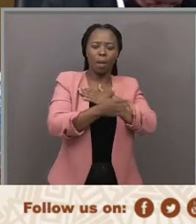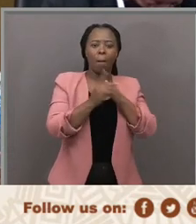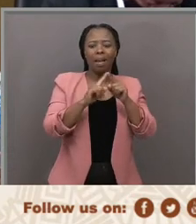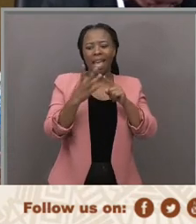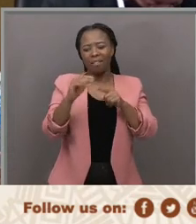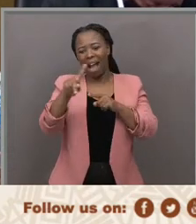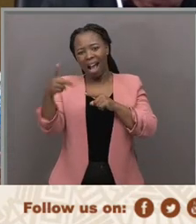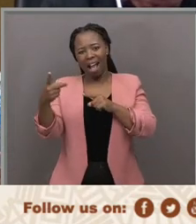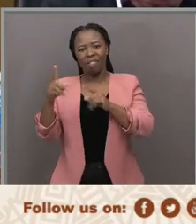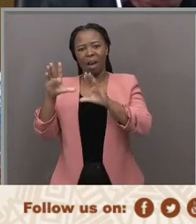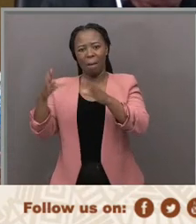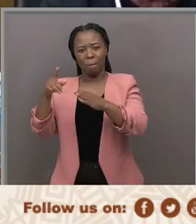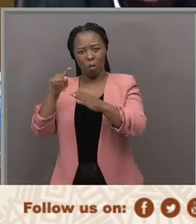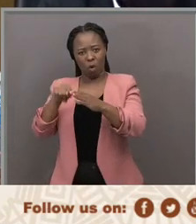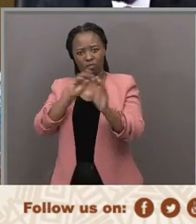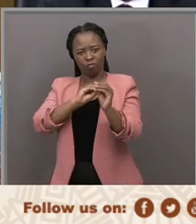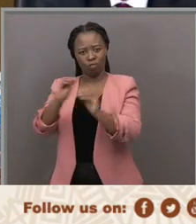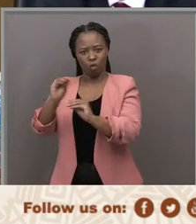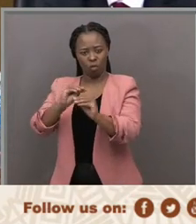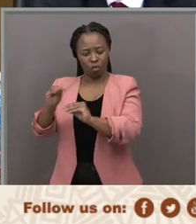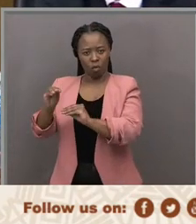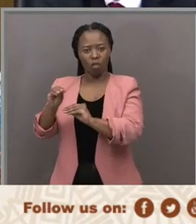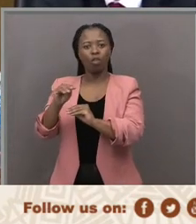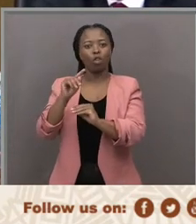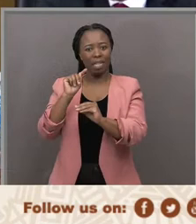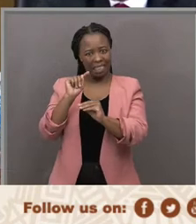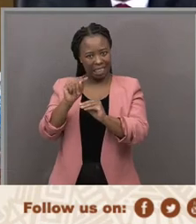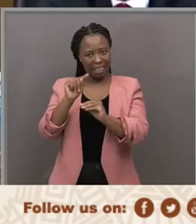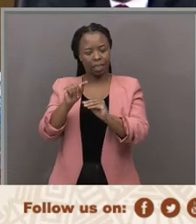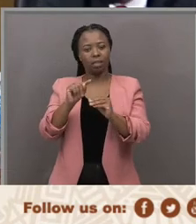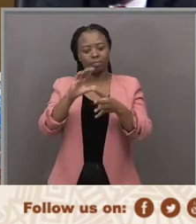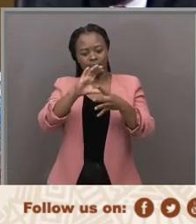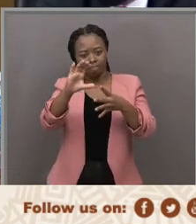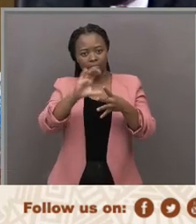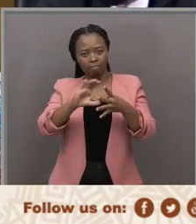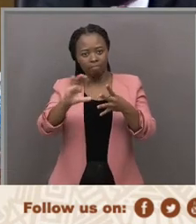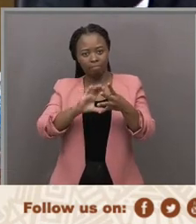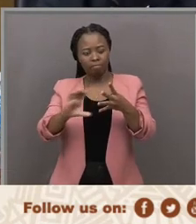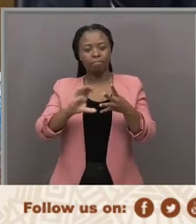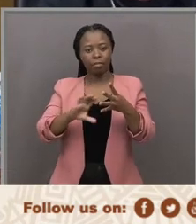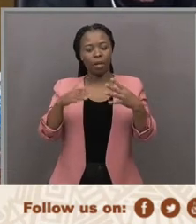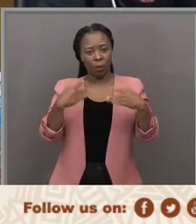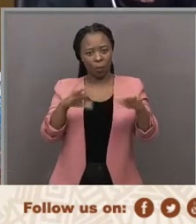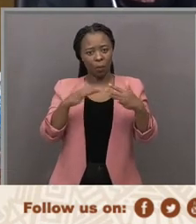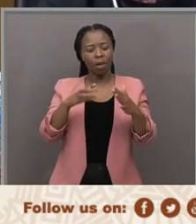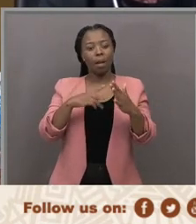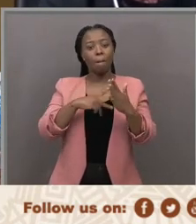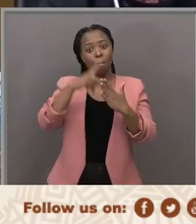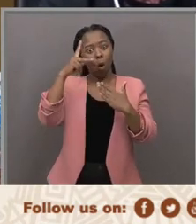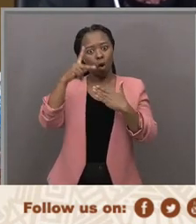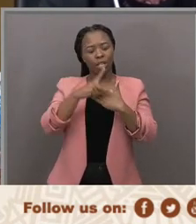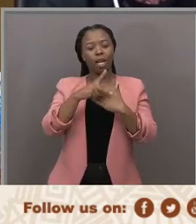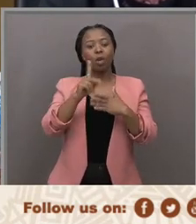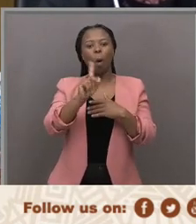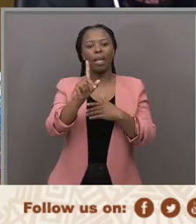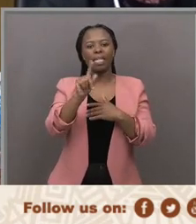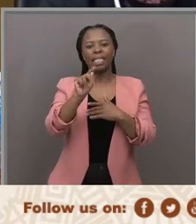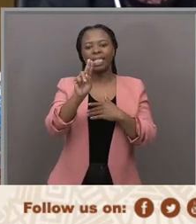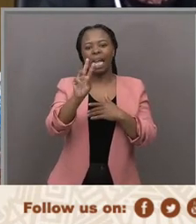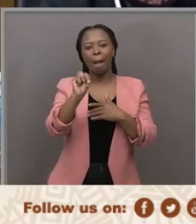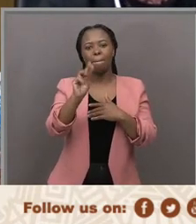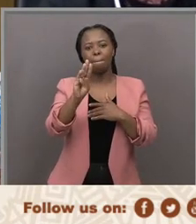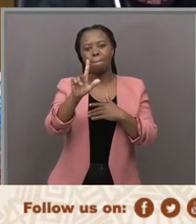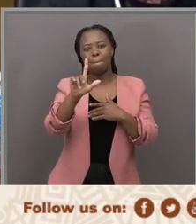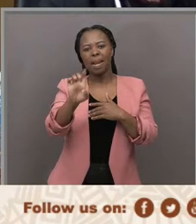opened. And this has helped us also to catalyze a very important project, that is the Tambo Springs Logistics